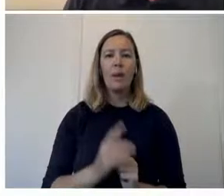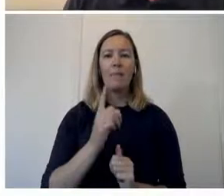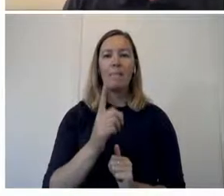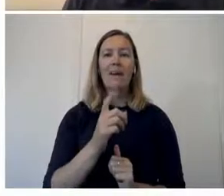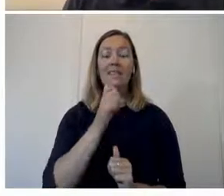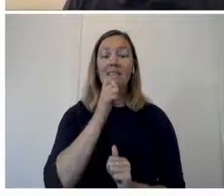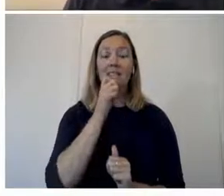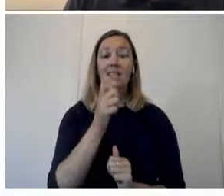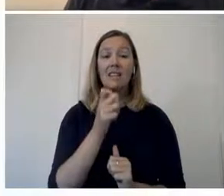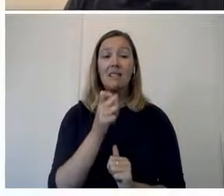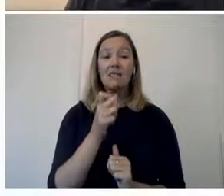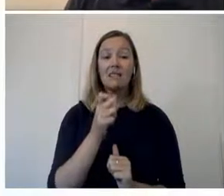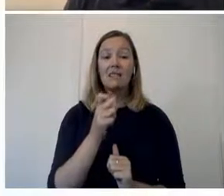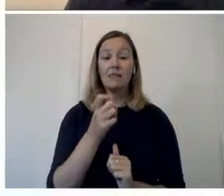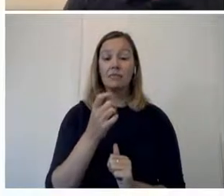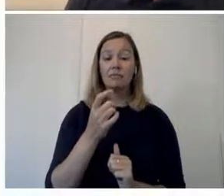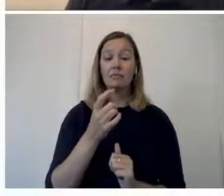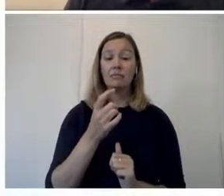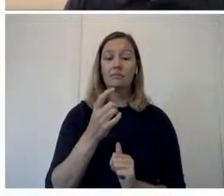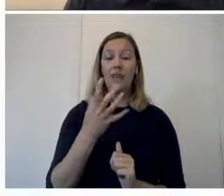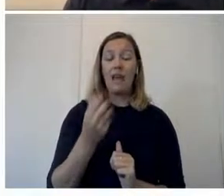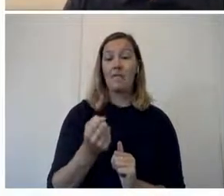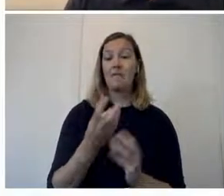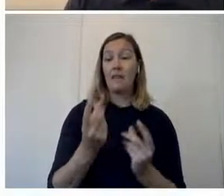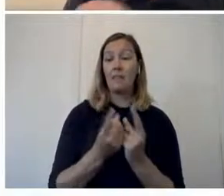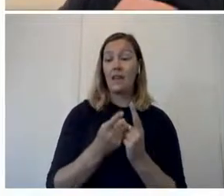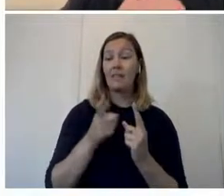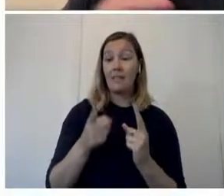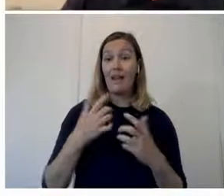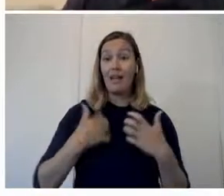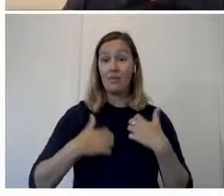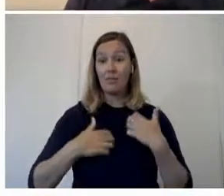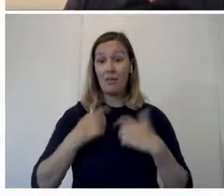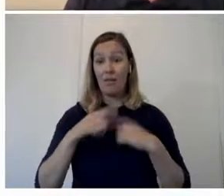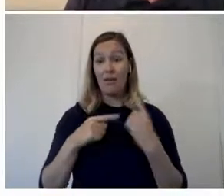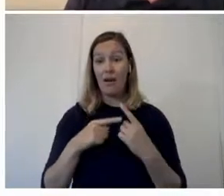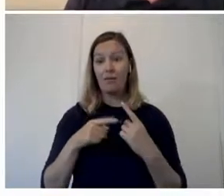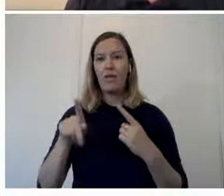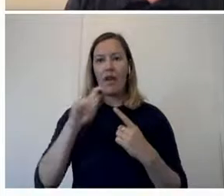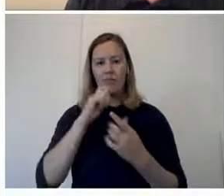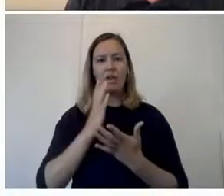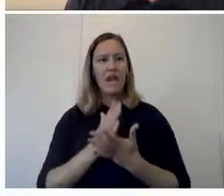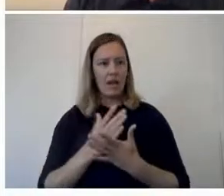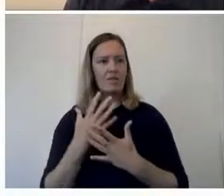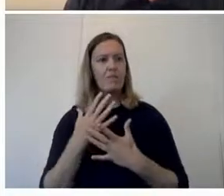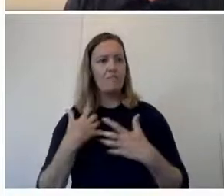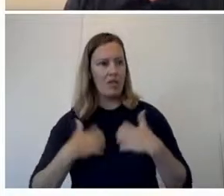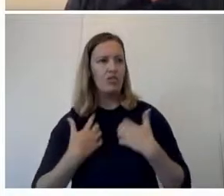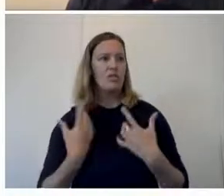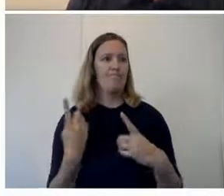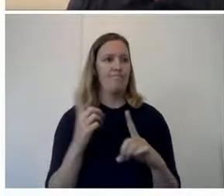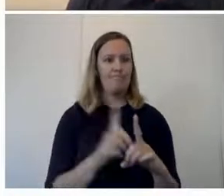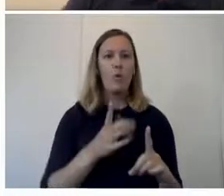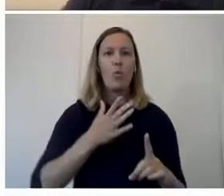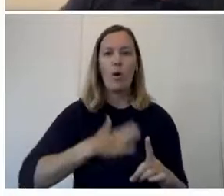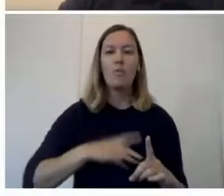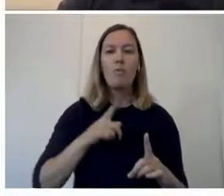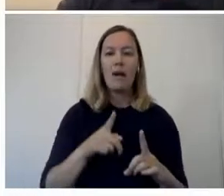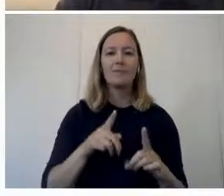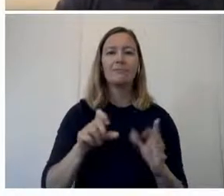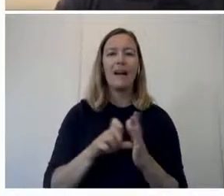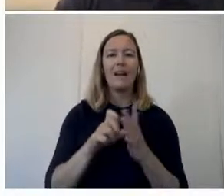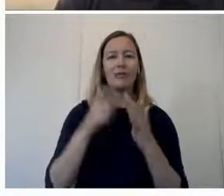have, then, and you can find them, they will be super interested in whatever it is you have, but they are quite elusive.